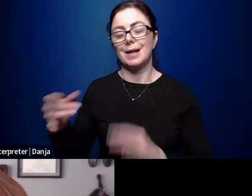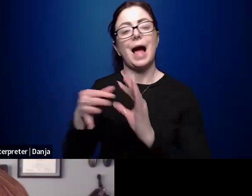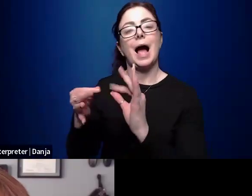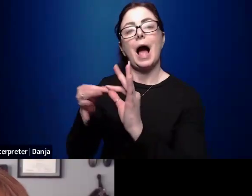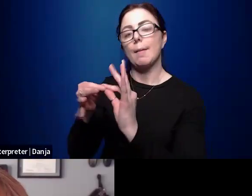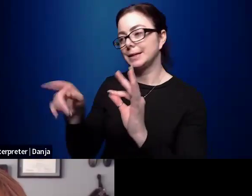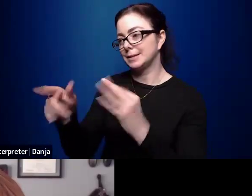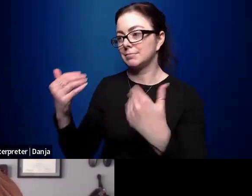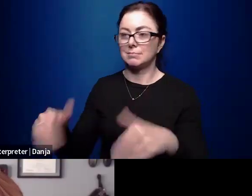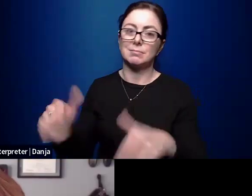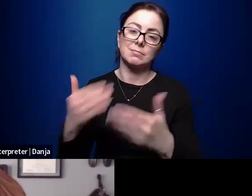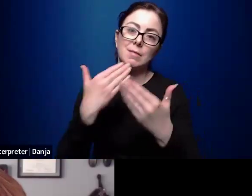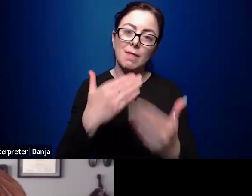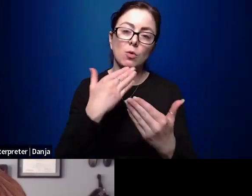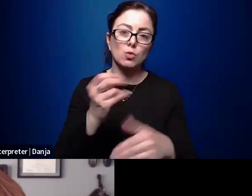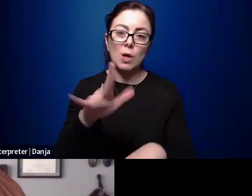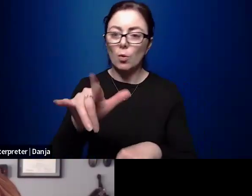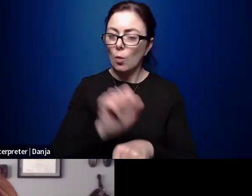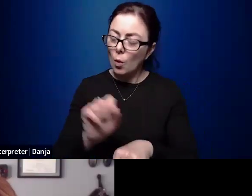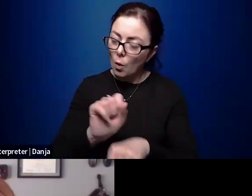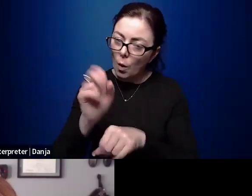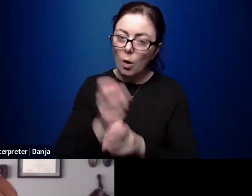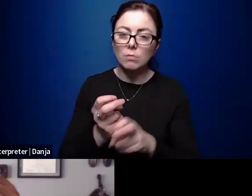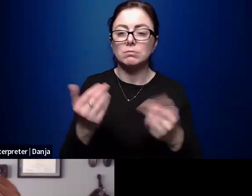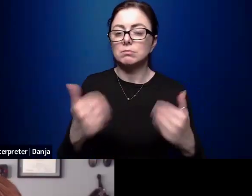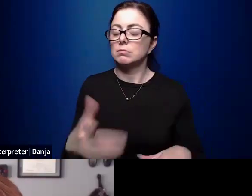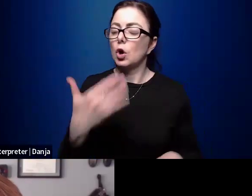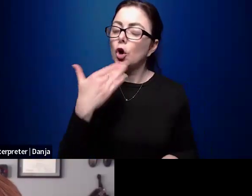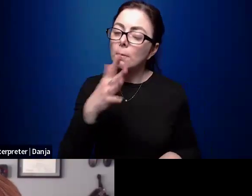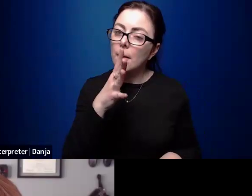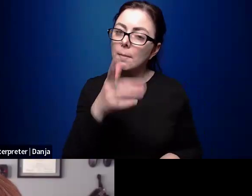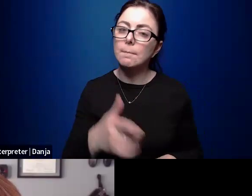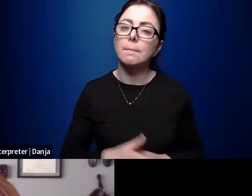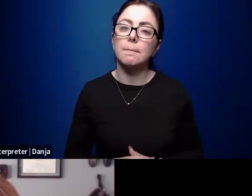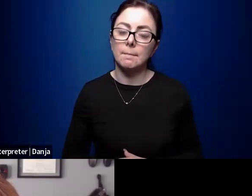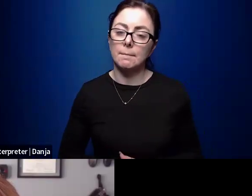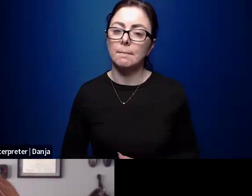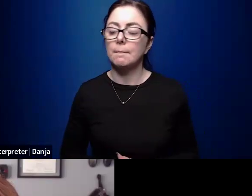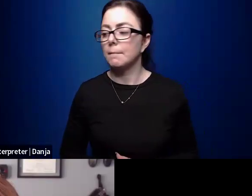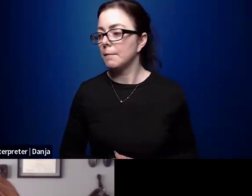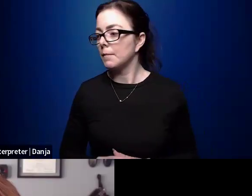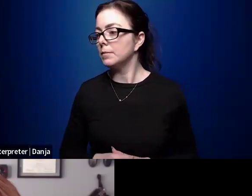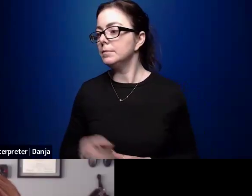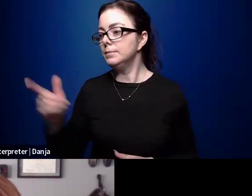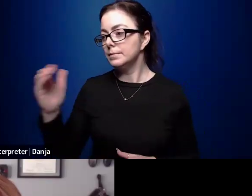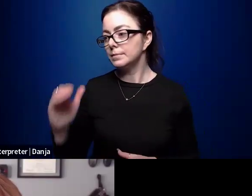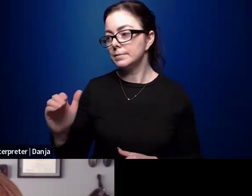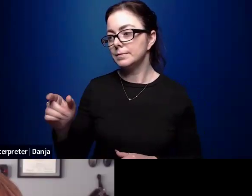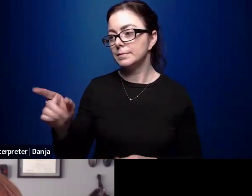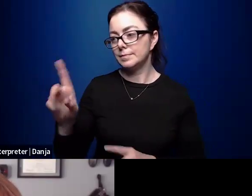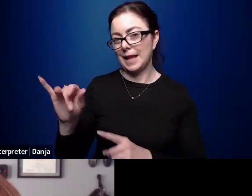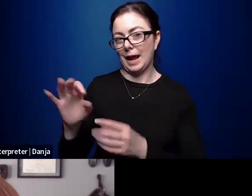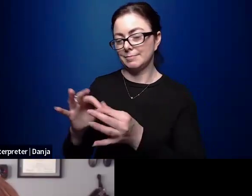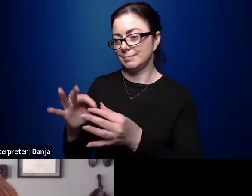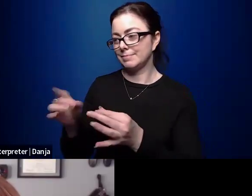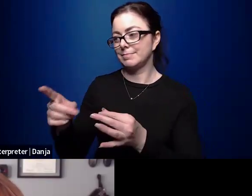Goodness, such a good mom." Diane says, Shelley, I remember you telling us you had to